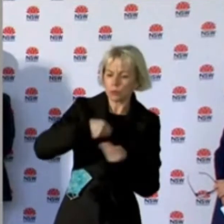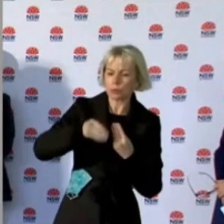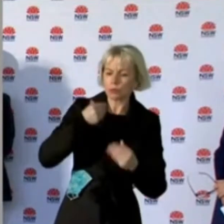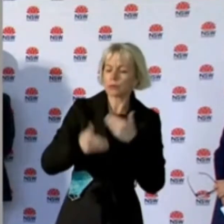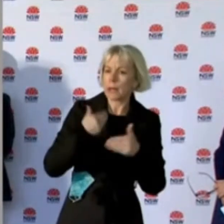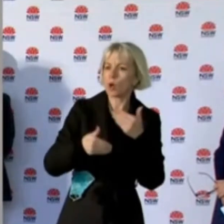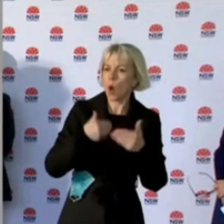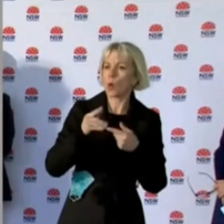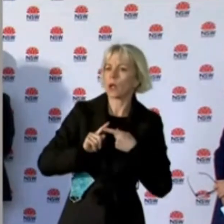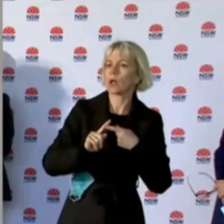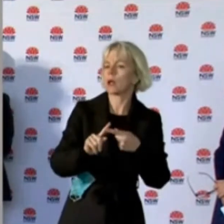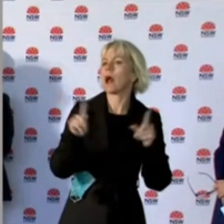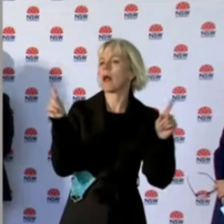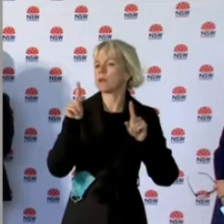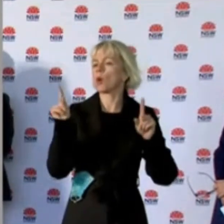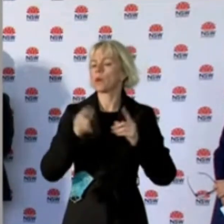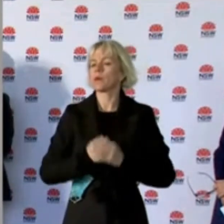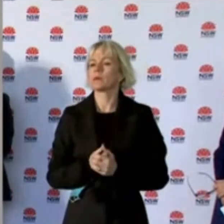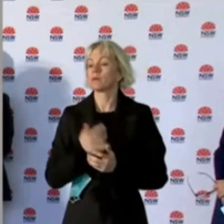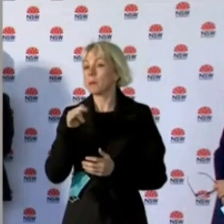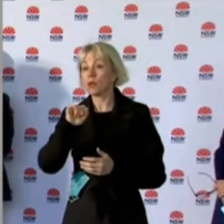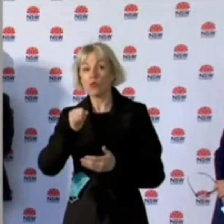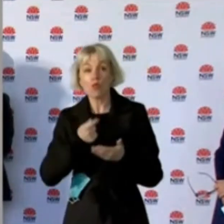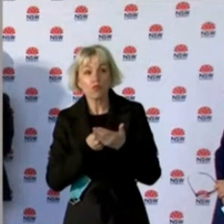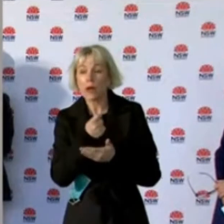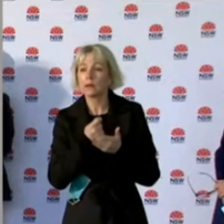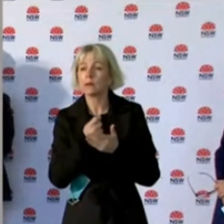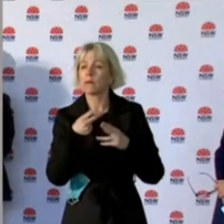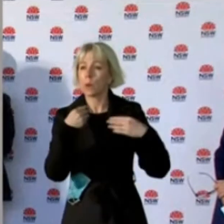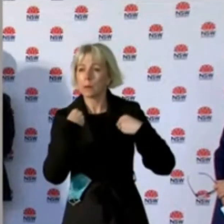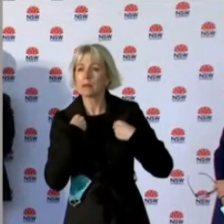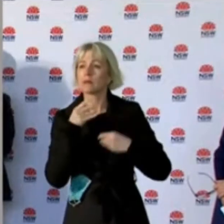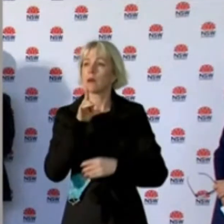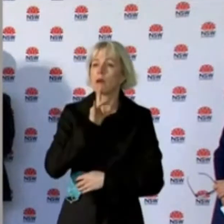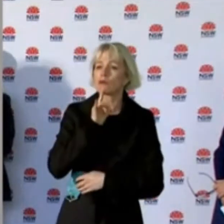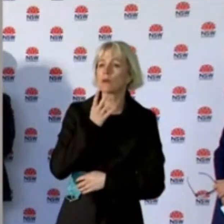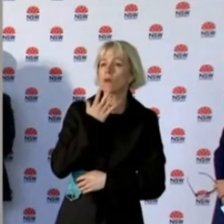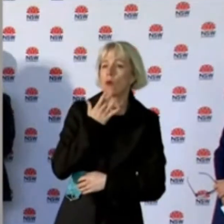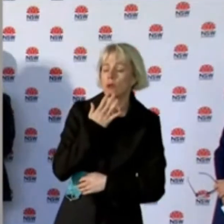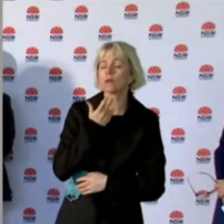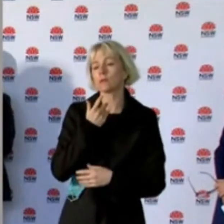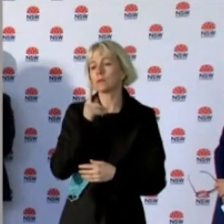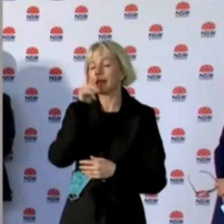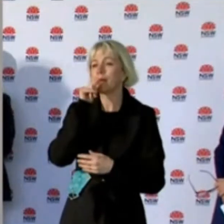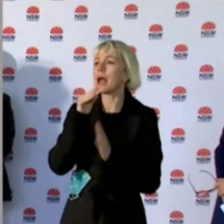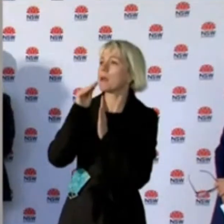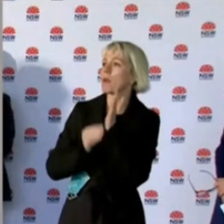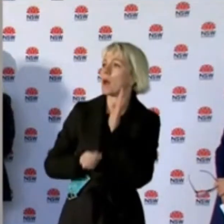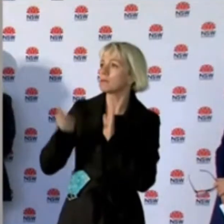those fixed costs, rent costs, electricity costs and the like. Tomorrow, our first grant